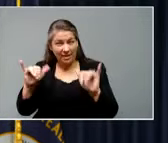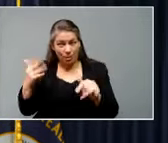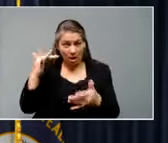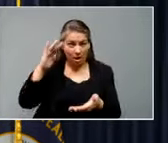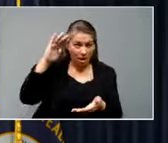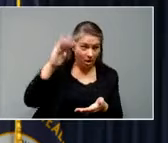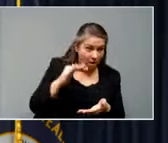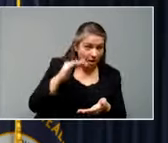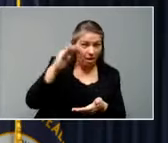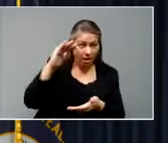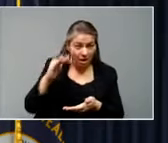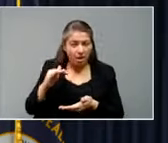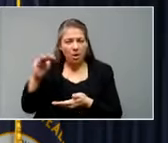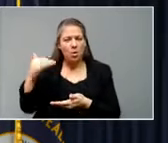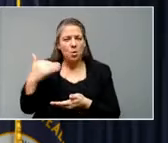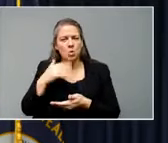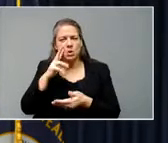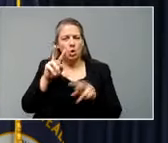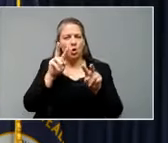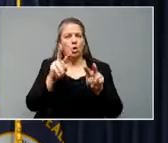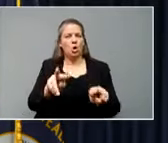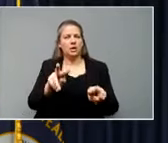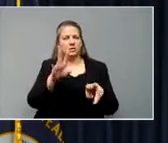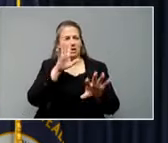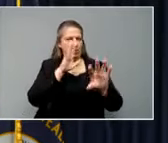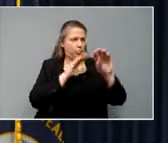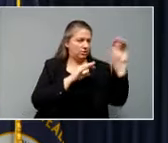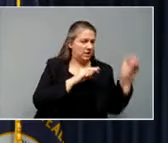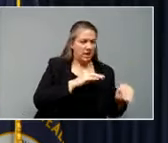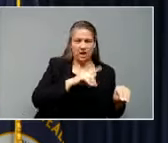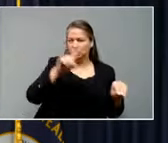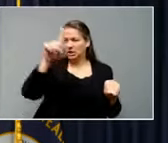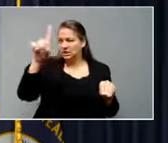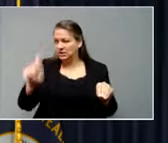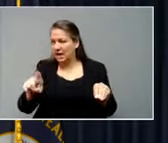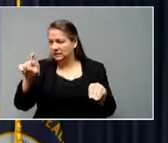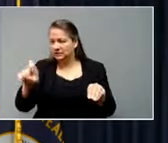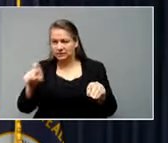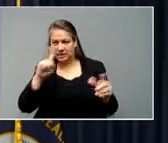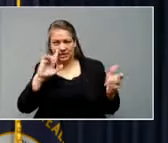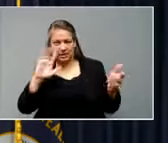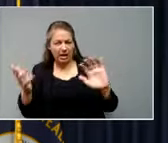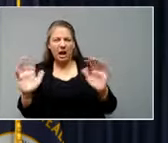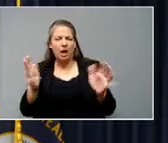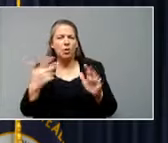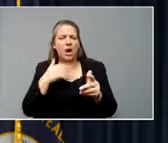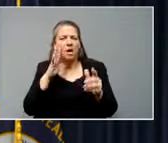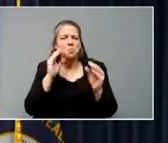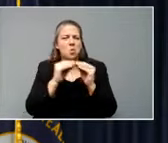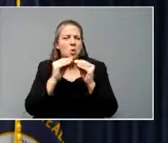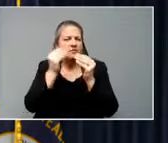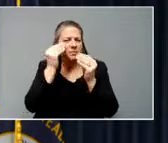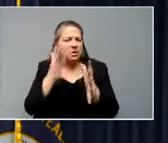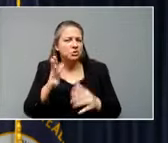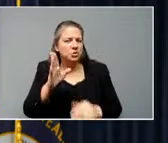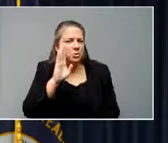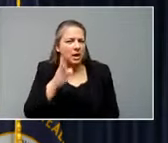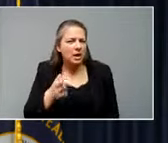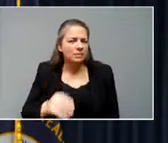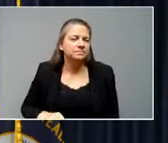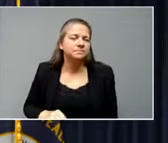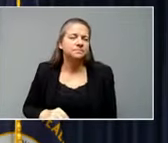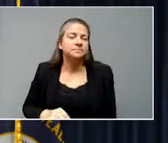how testing moves that may give us more information. So this last